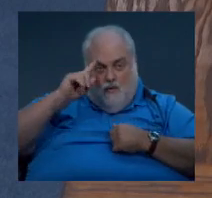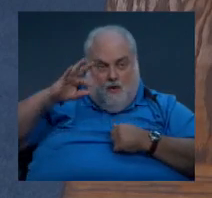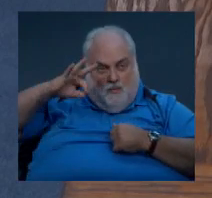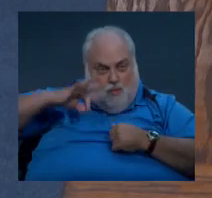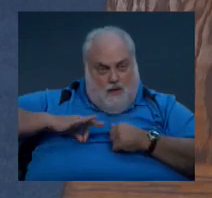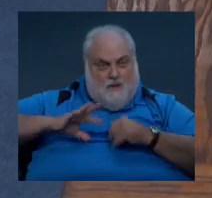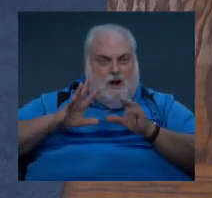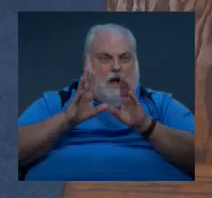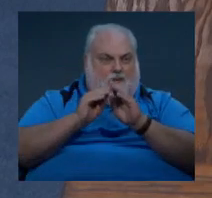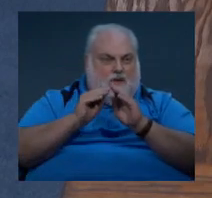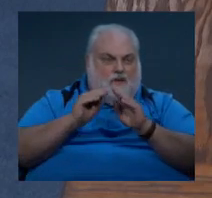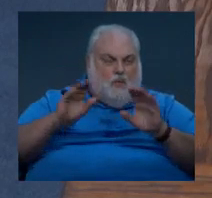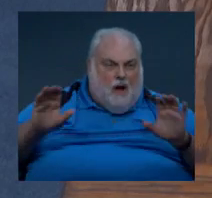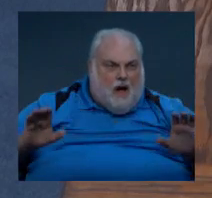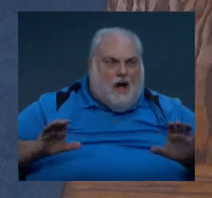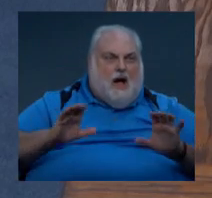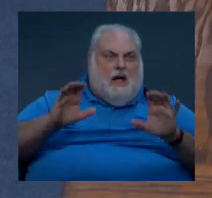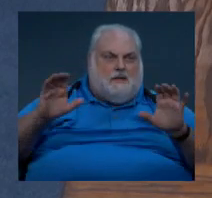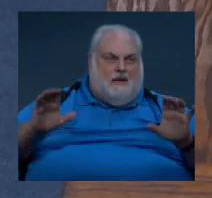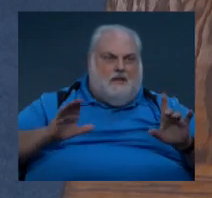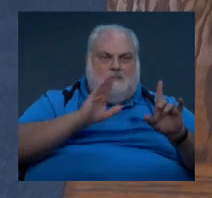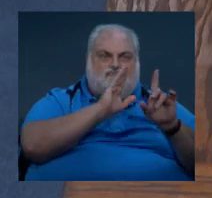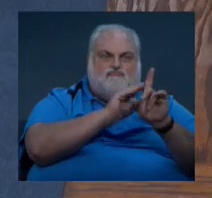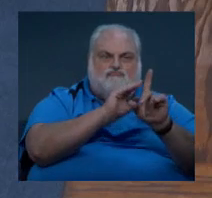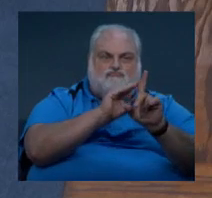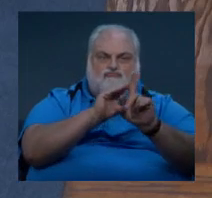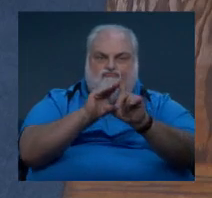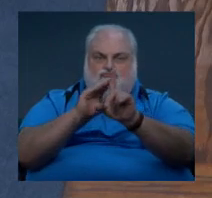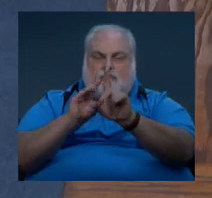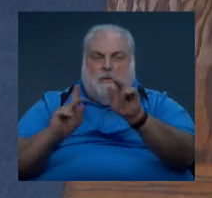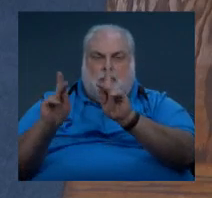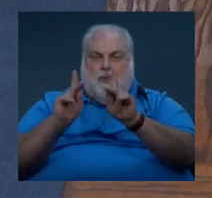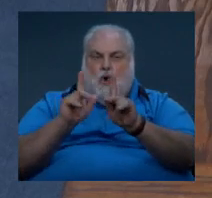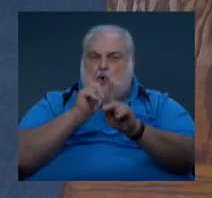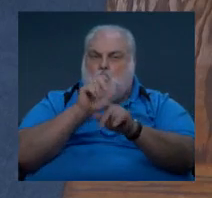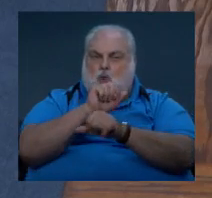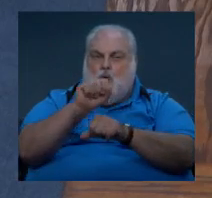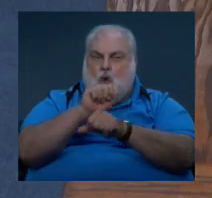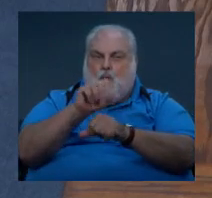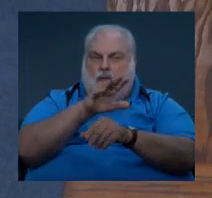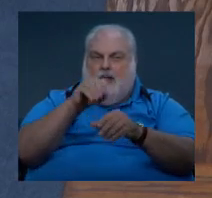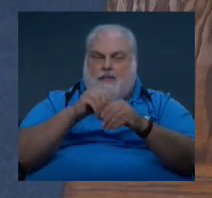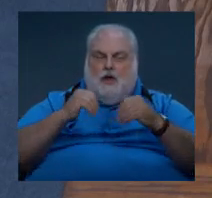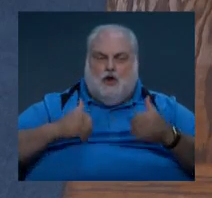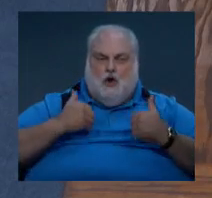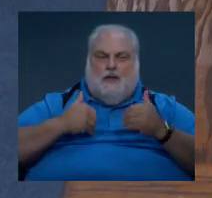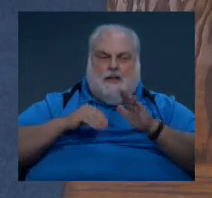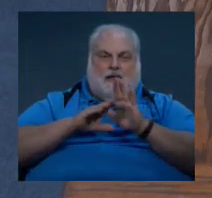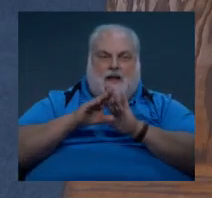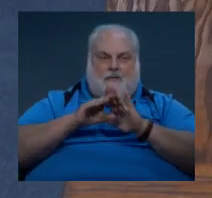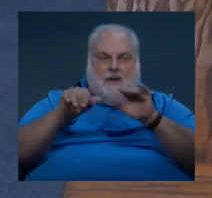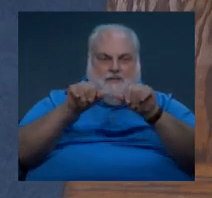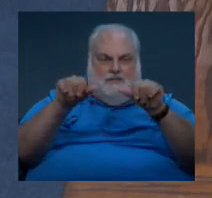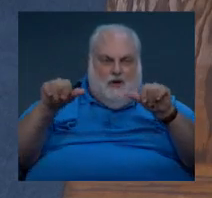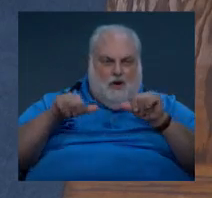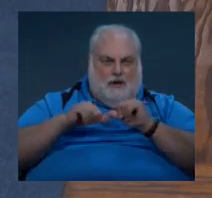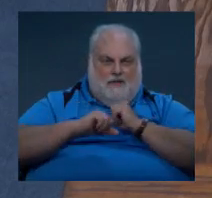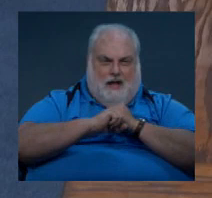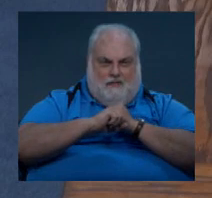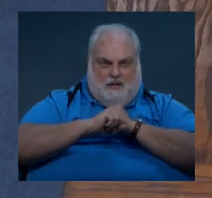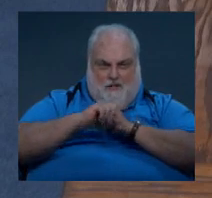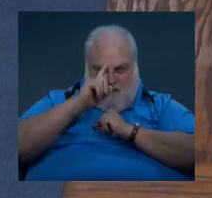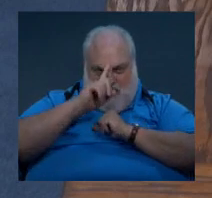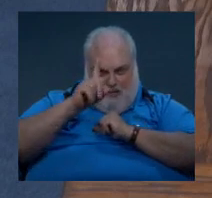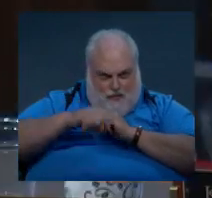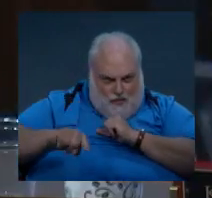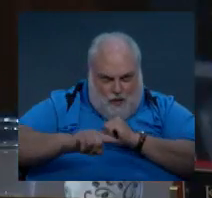coming up now where we're actively seeking people who work within the youth development field, and so we'll be able to advertise to them as